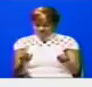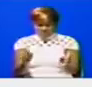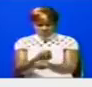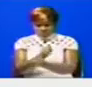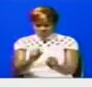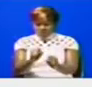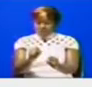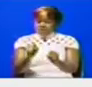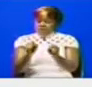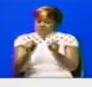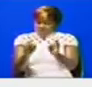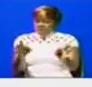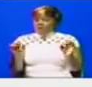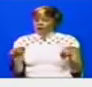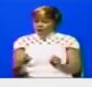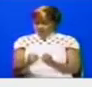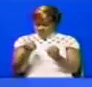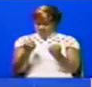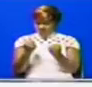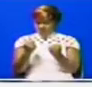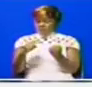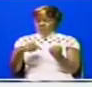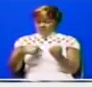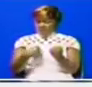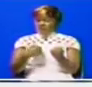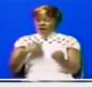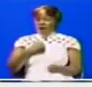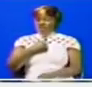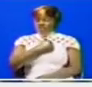And where we come across that, we will be ruthless.